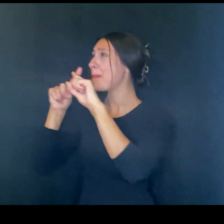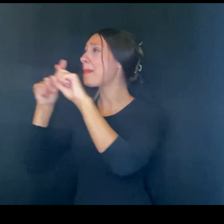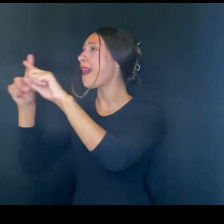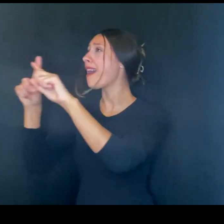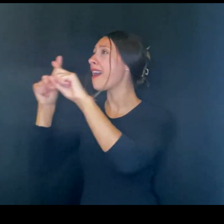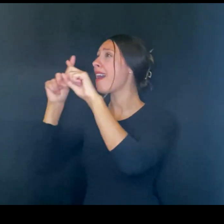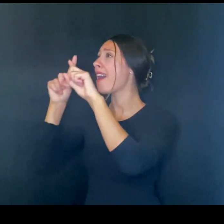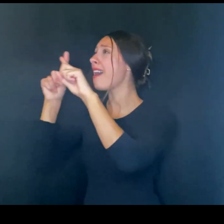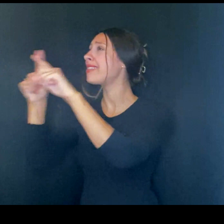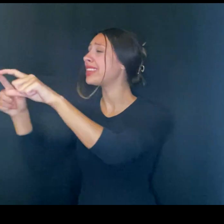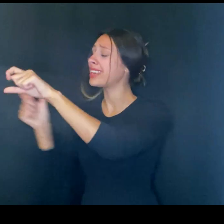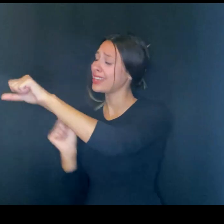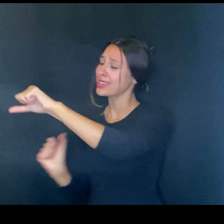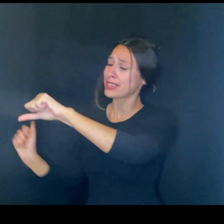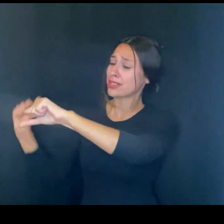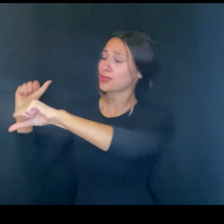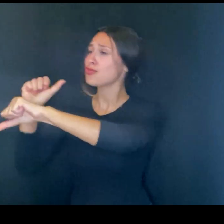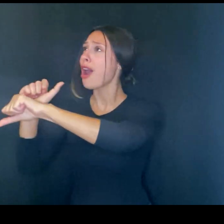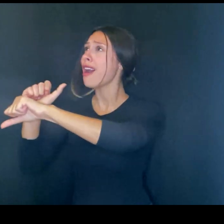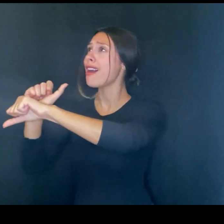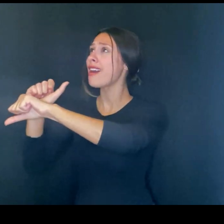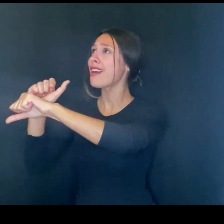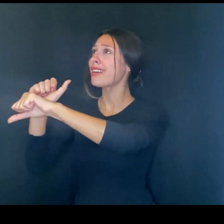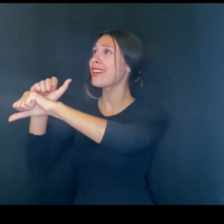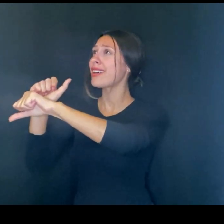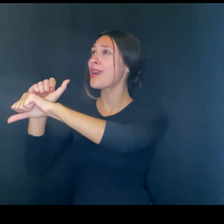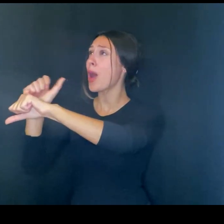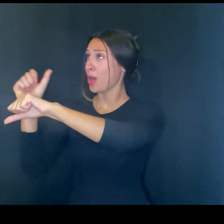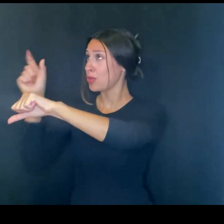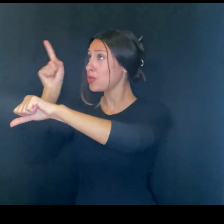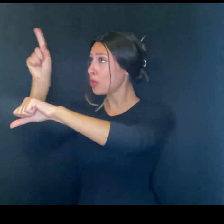sand. Upon this rock,